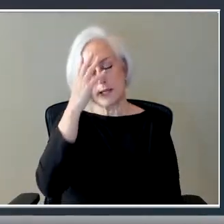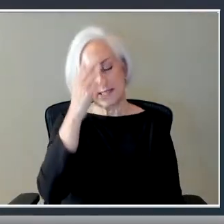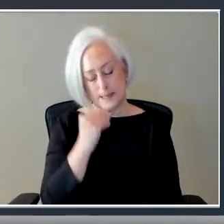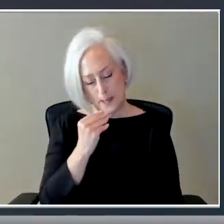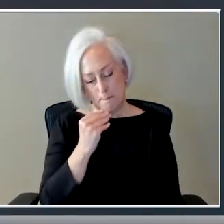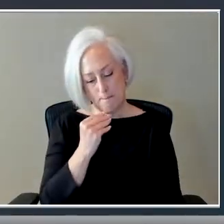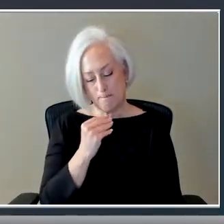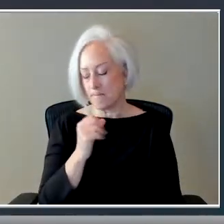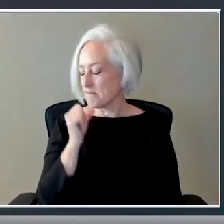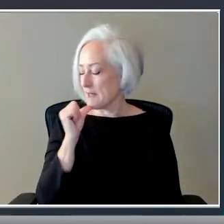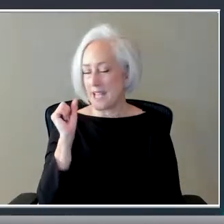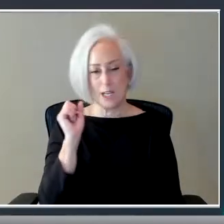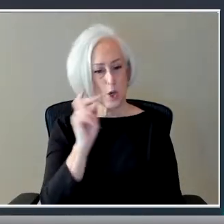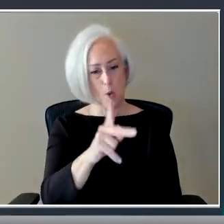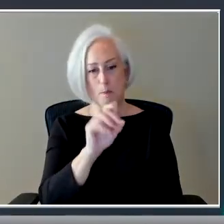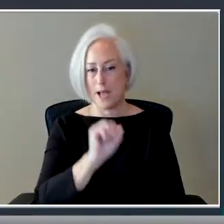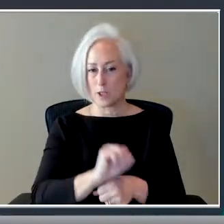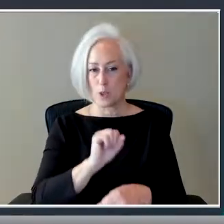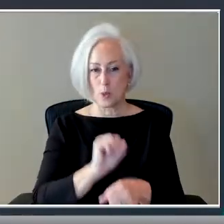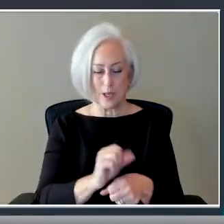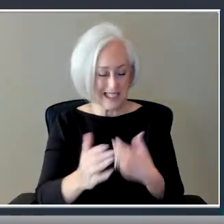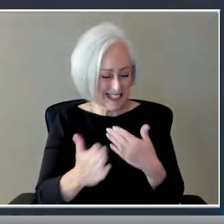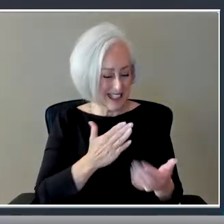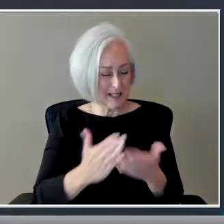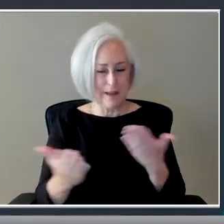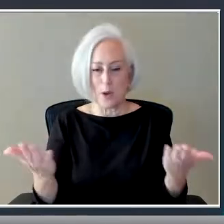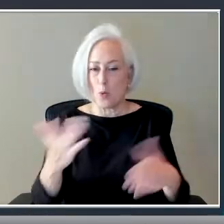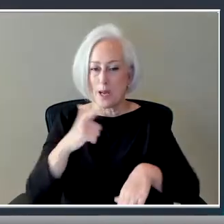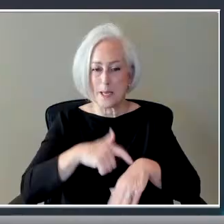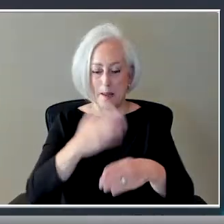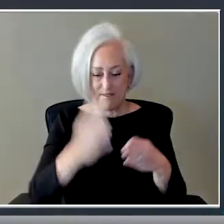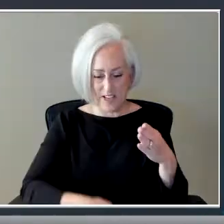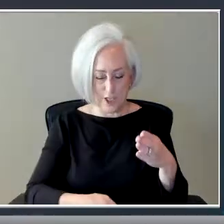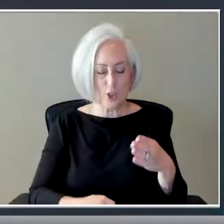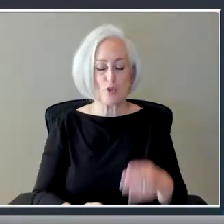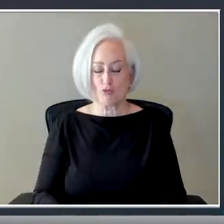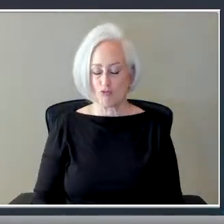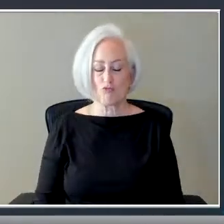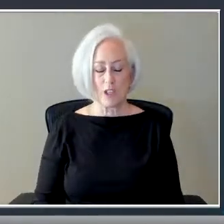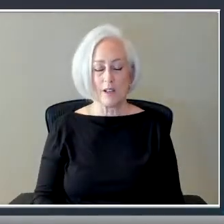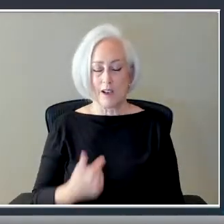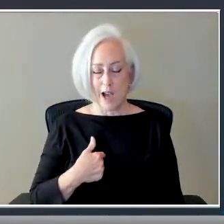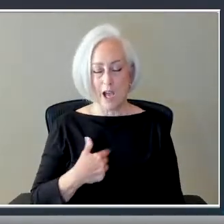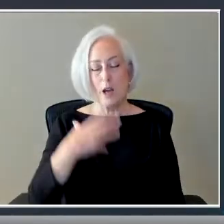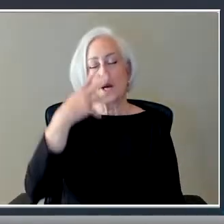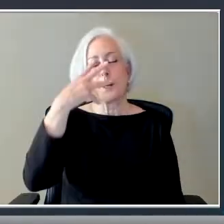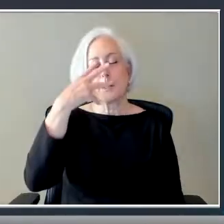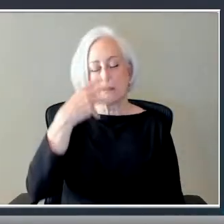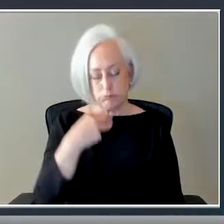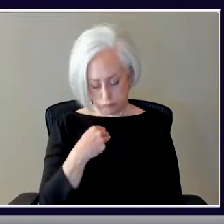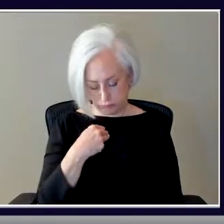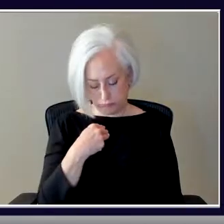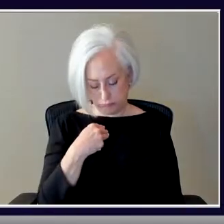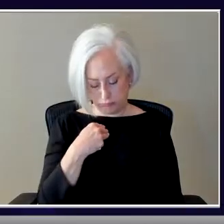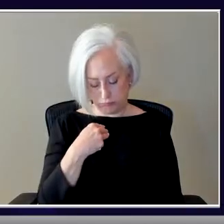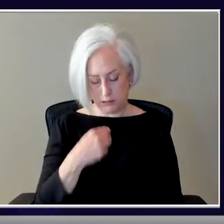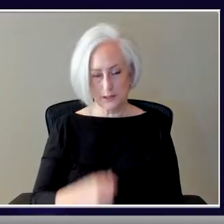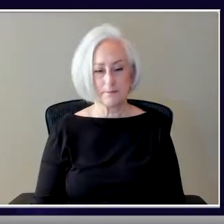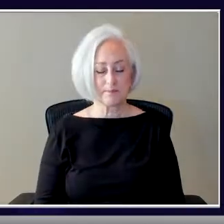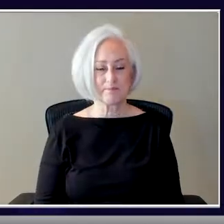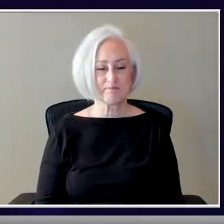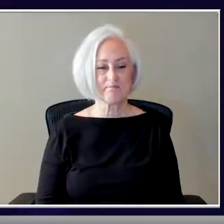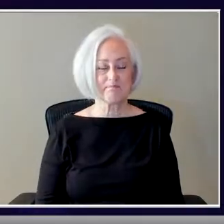back into work that day, no matter what time it was finished. So yeah, it definitely made me very tired.